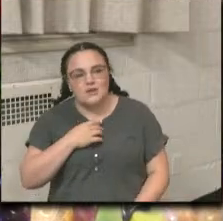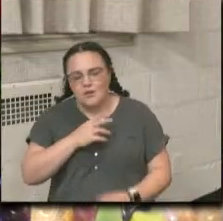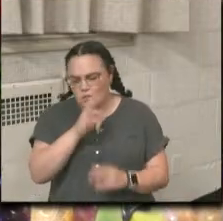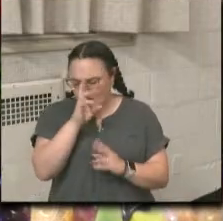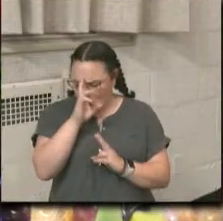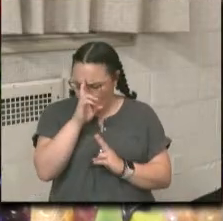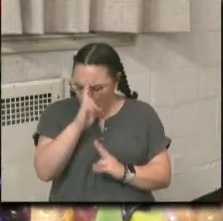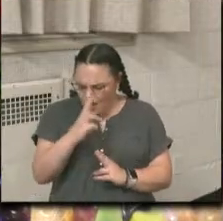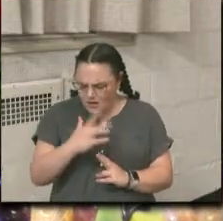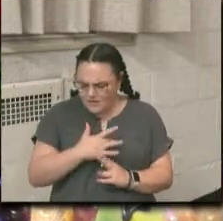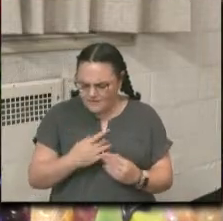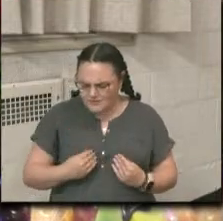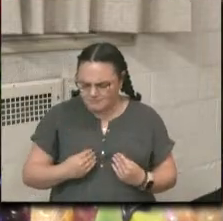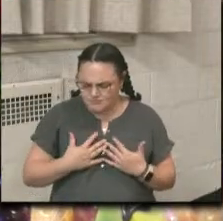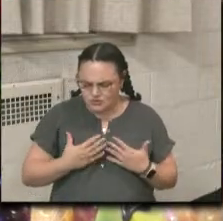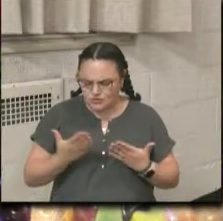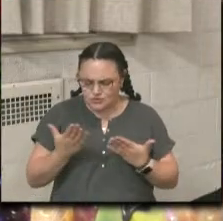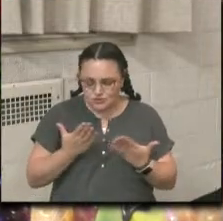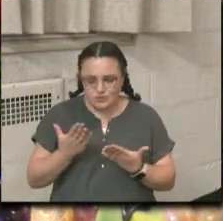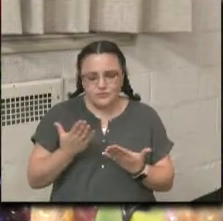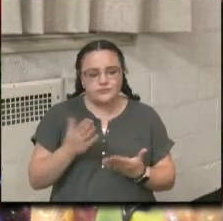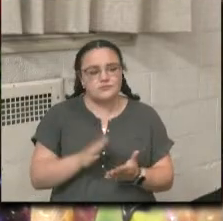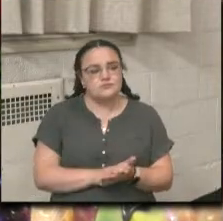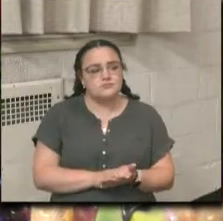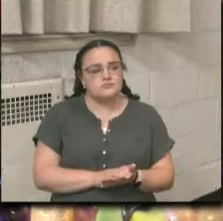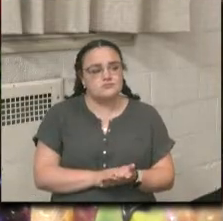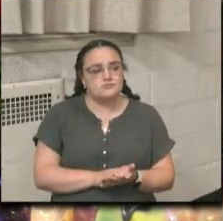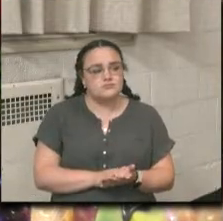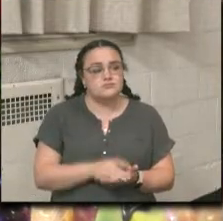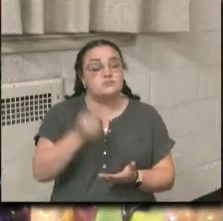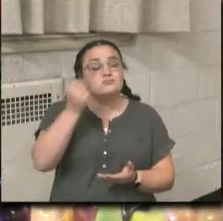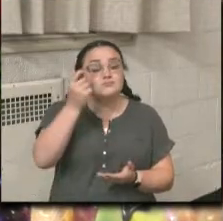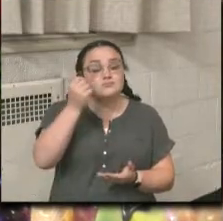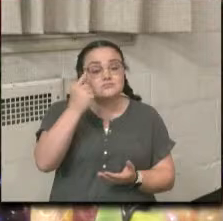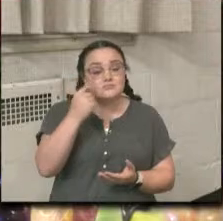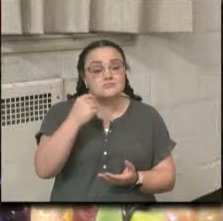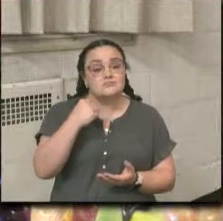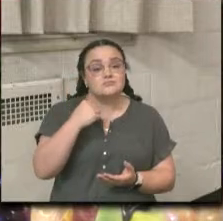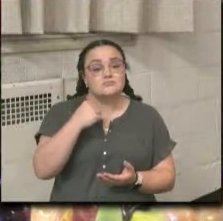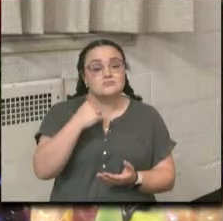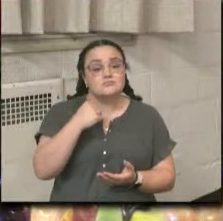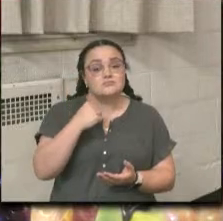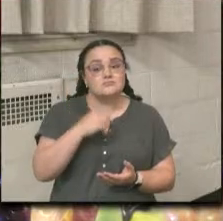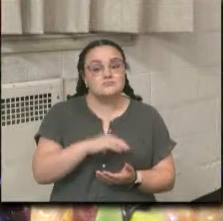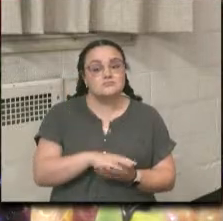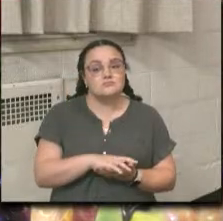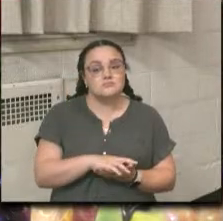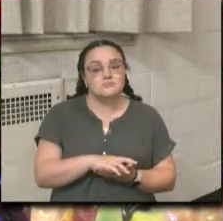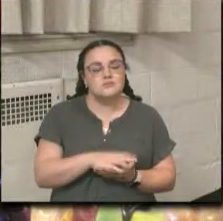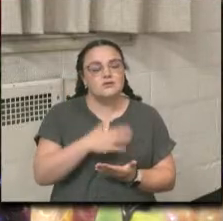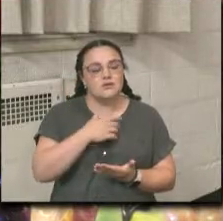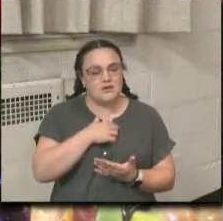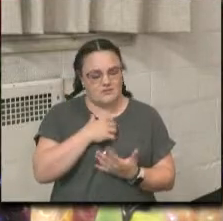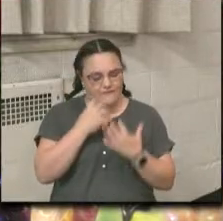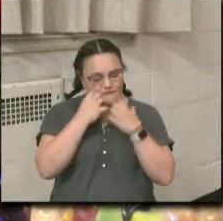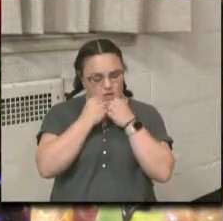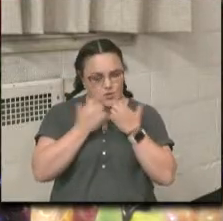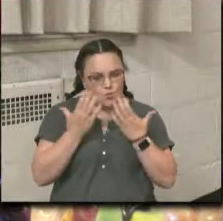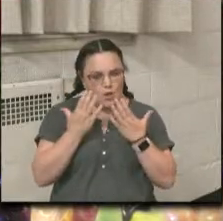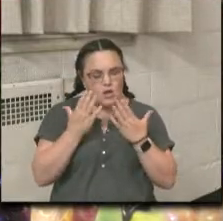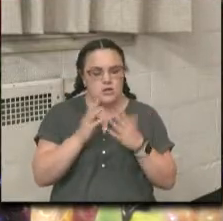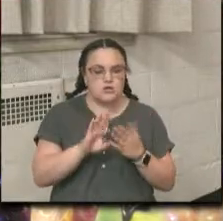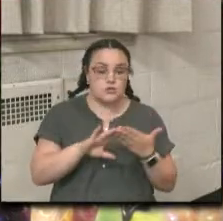serve, and my record prior to coming here precedes what I am about, community and